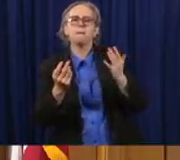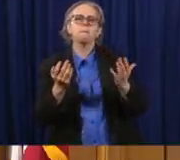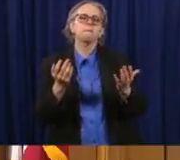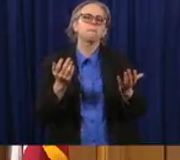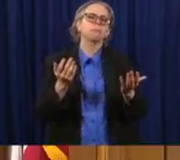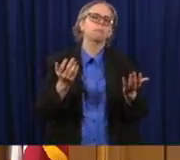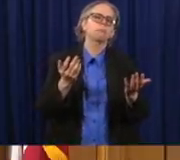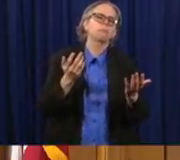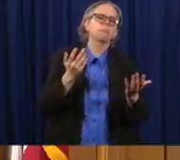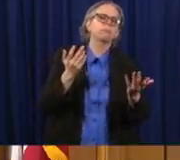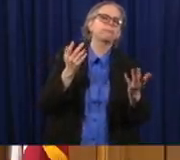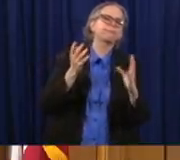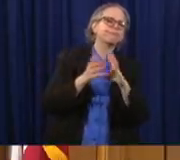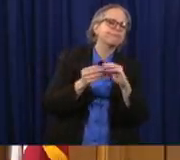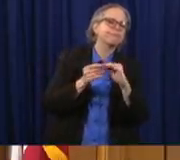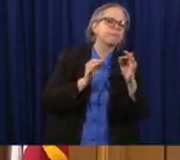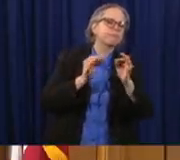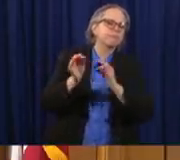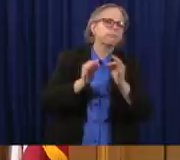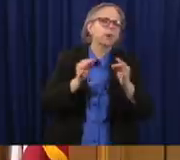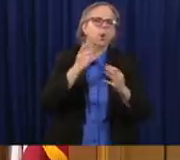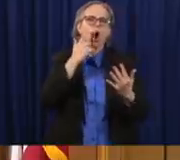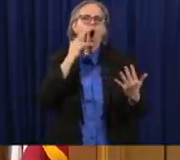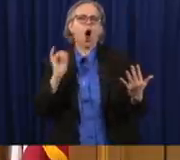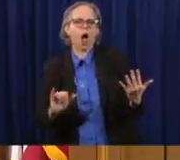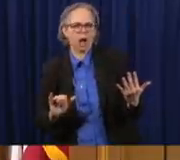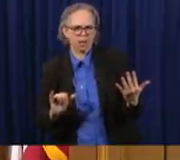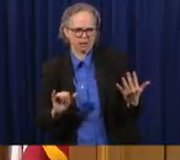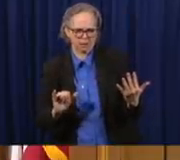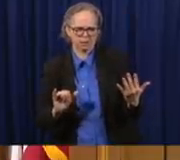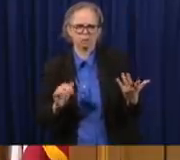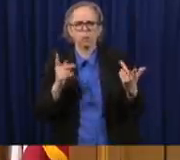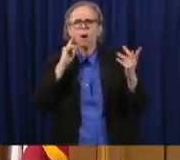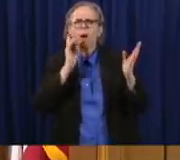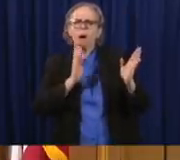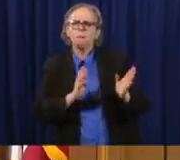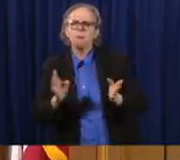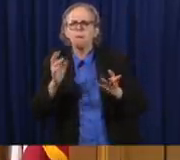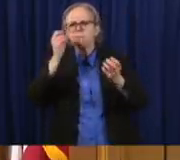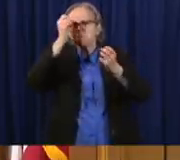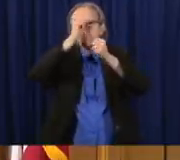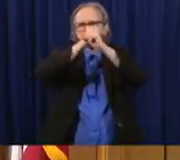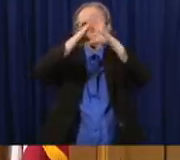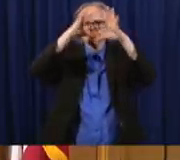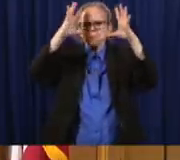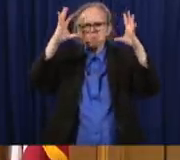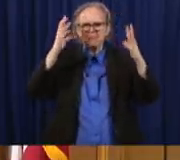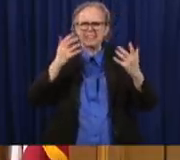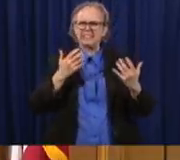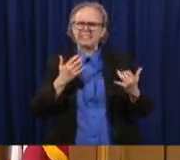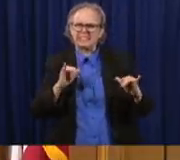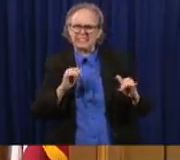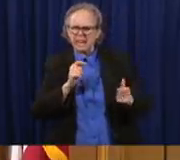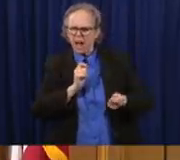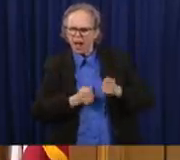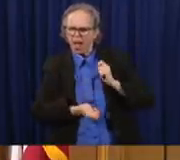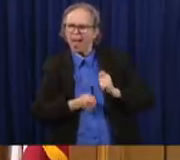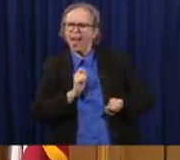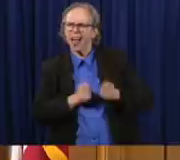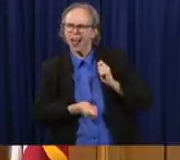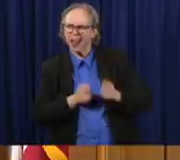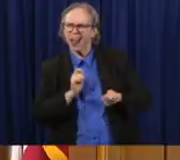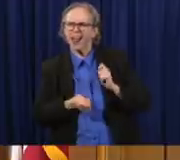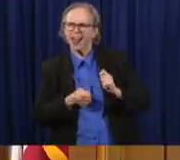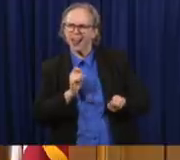me, of what they had come up with. And as I said, it's a work in progress.